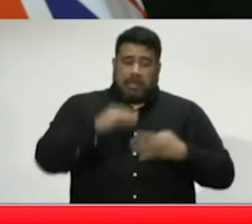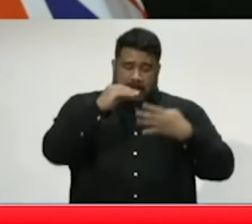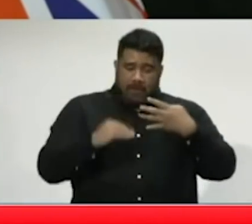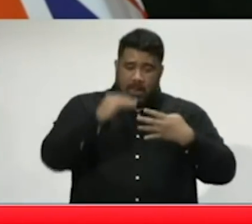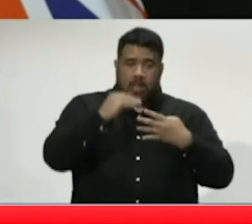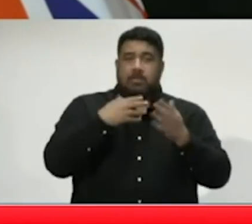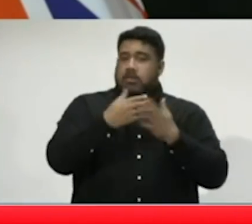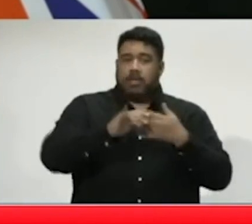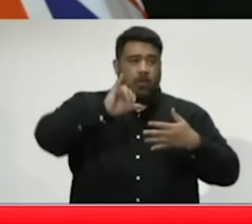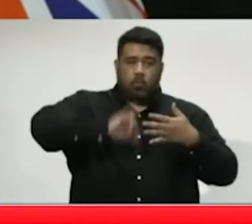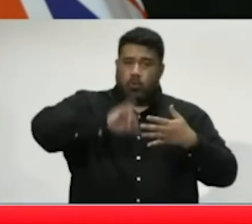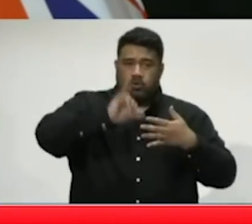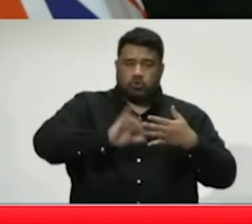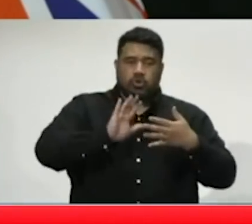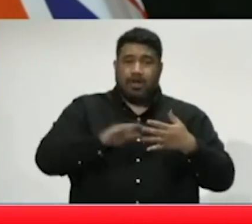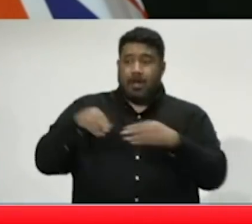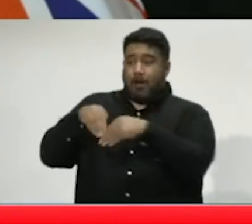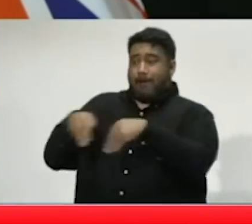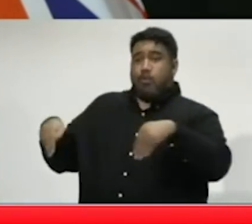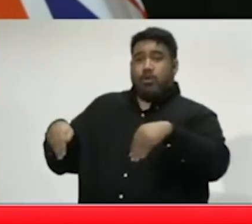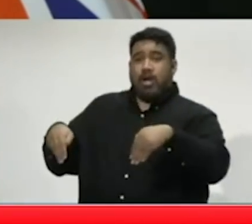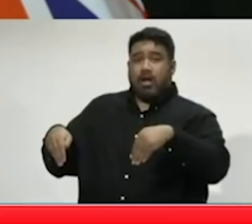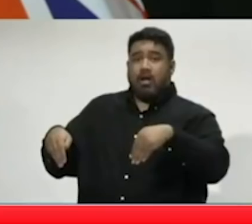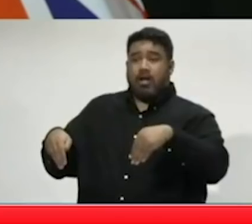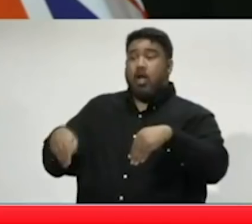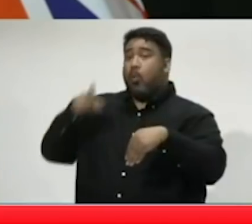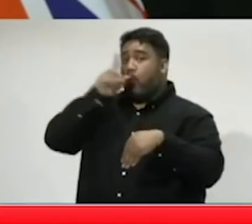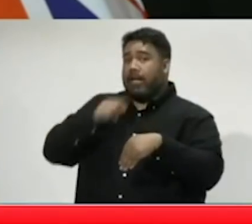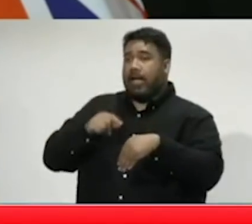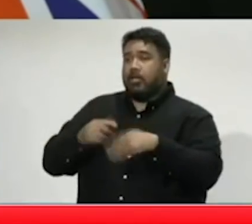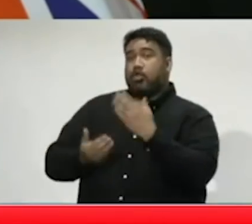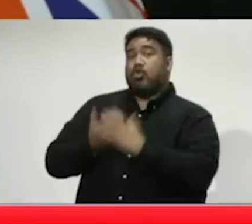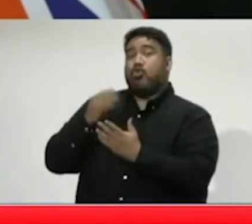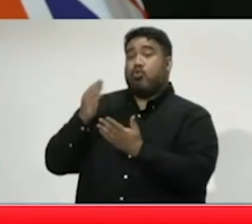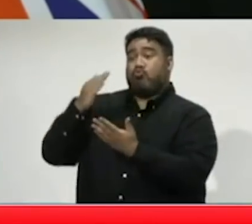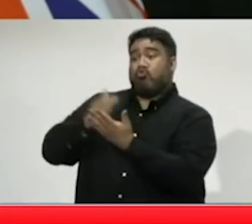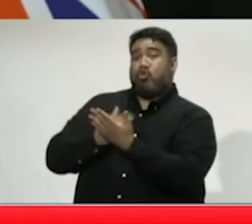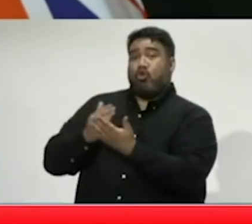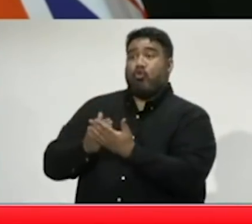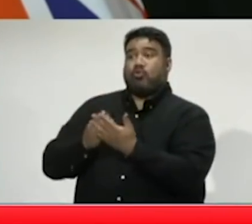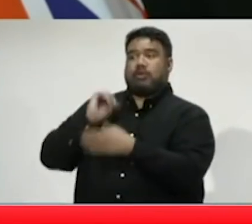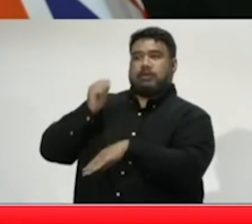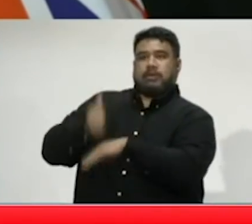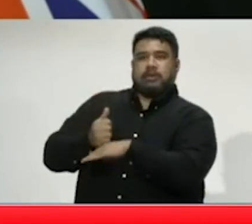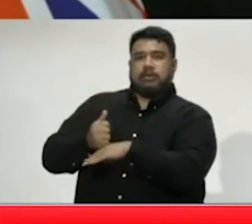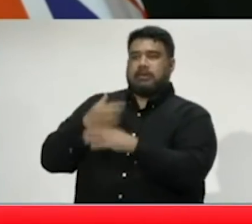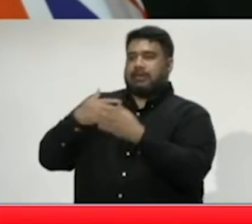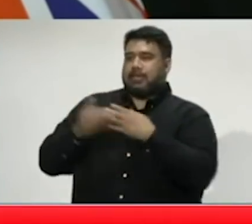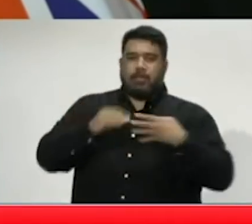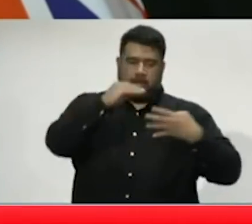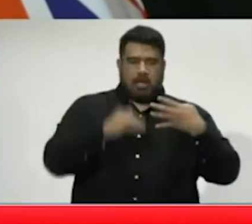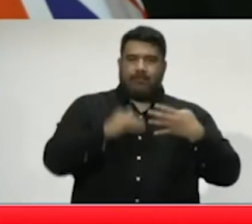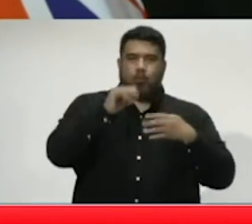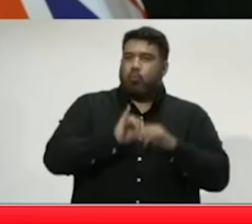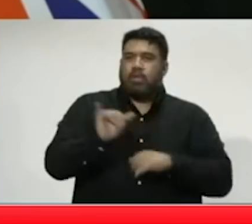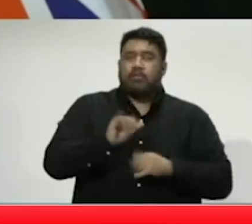that amendments to the border rules can occur at any level also. So it is possible to have a trans-Tasman bubble, for